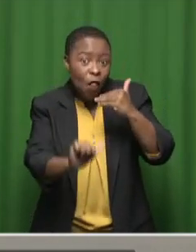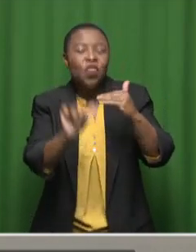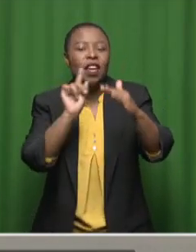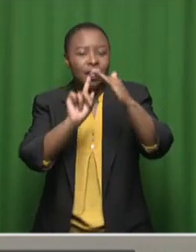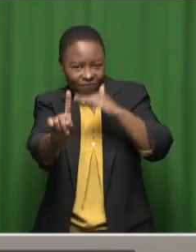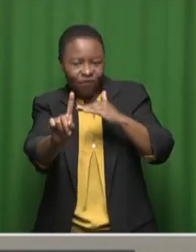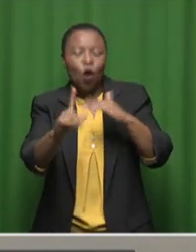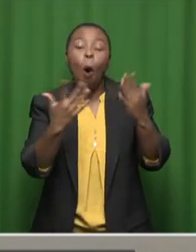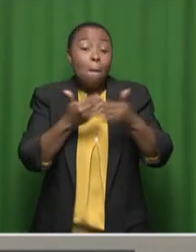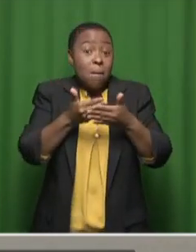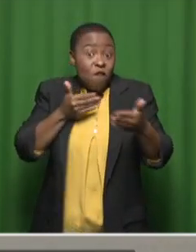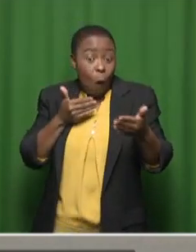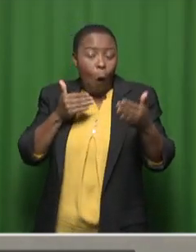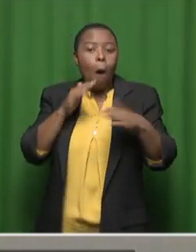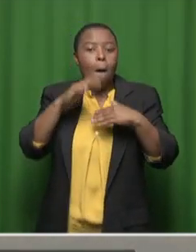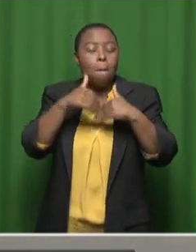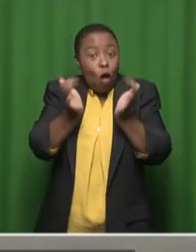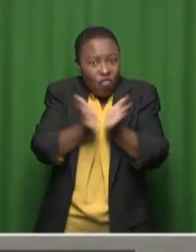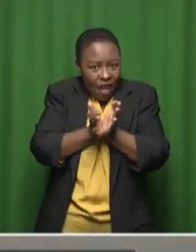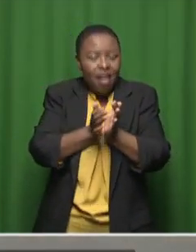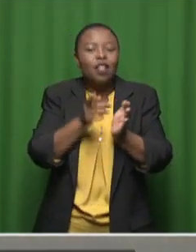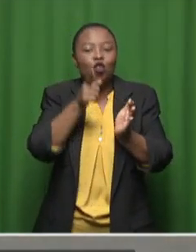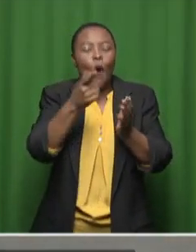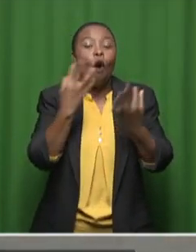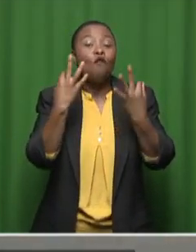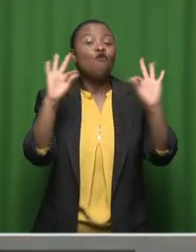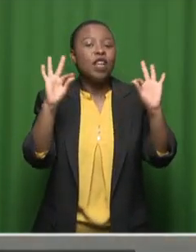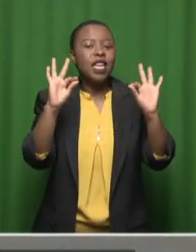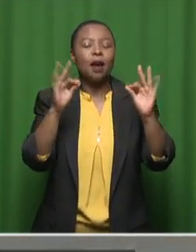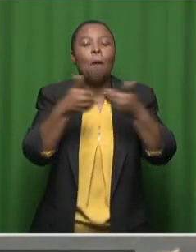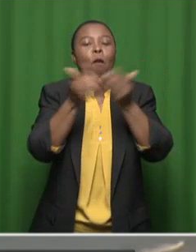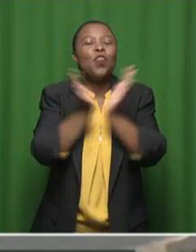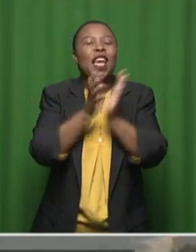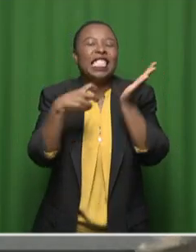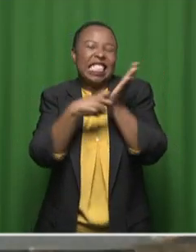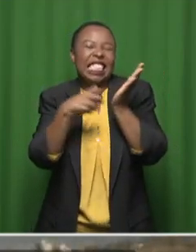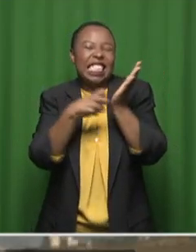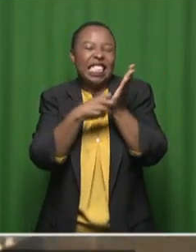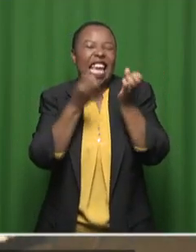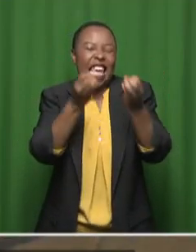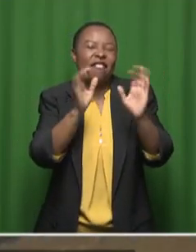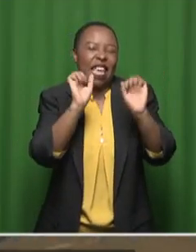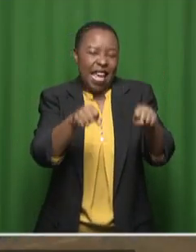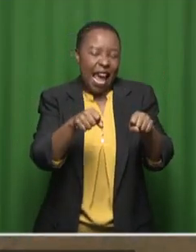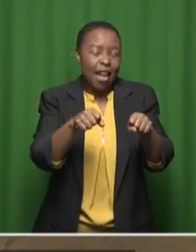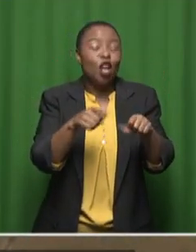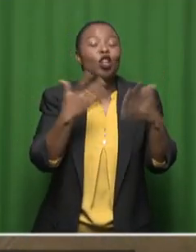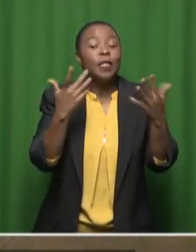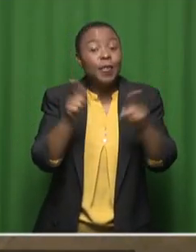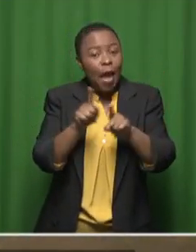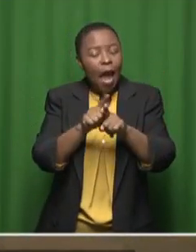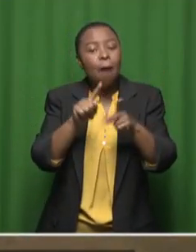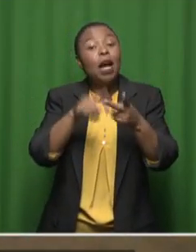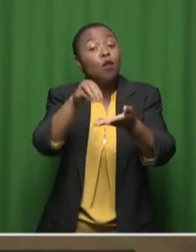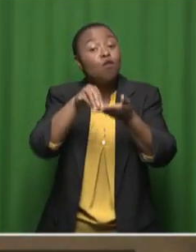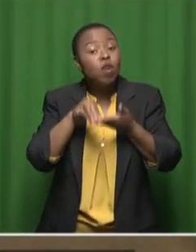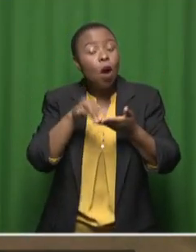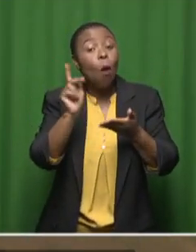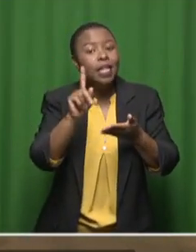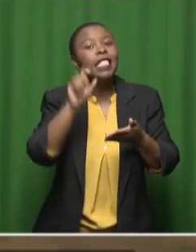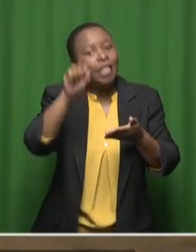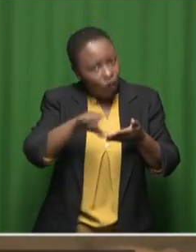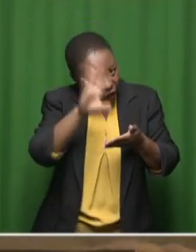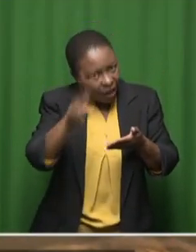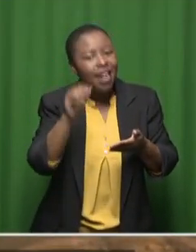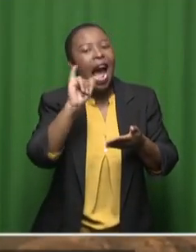it's before your birthday, to claim your free Cableway birthday ticket. All you have to do, again, is to bring your South African ID along. If